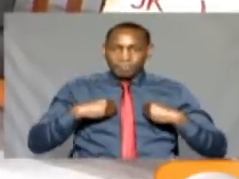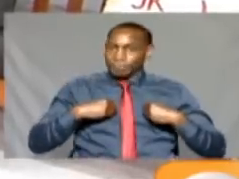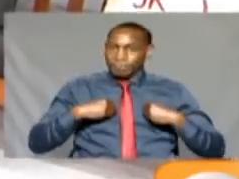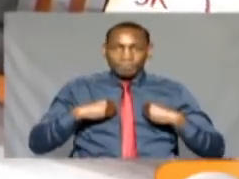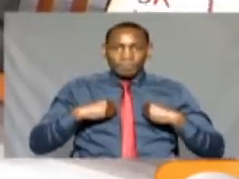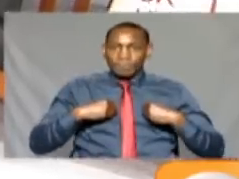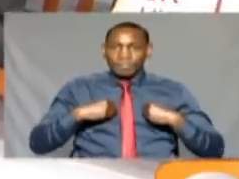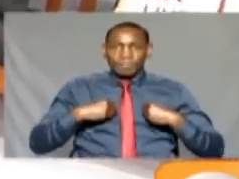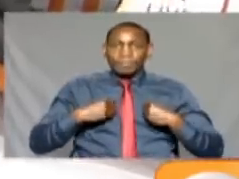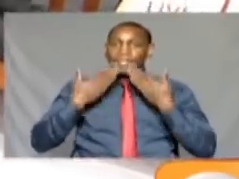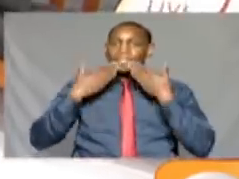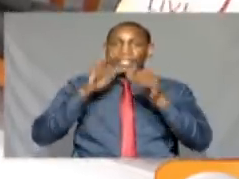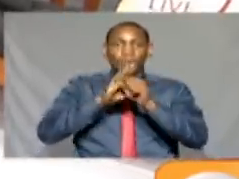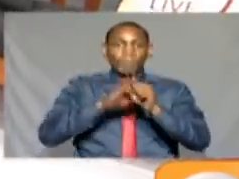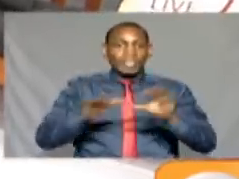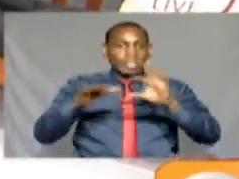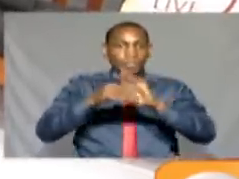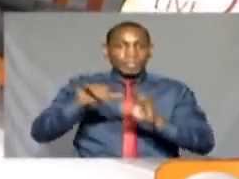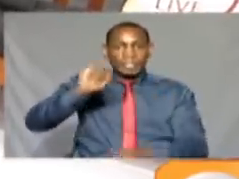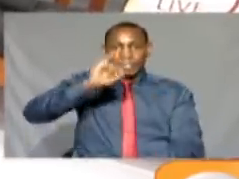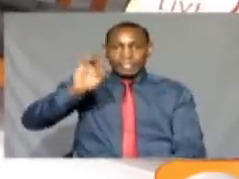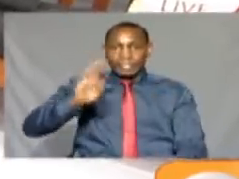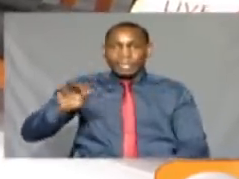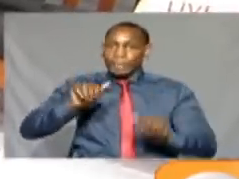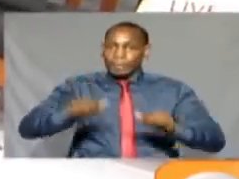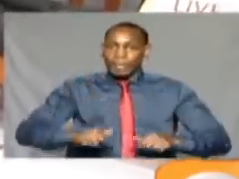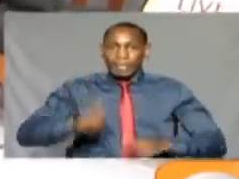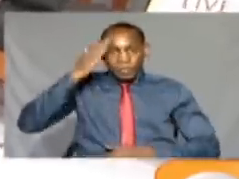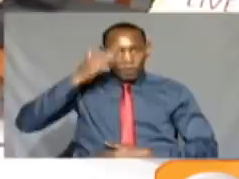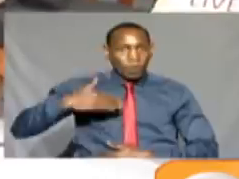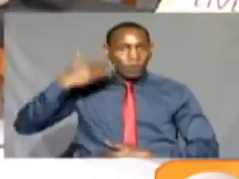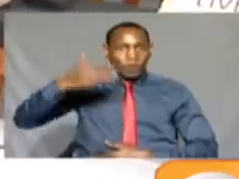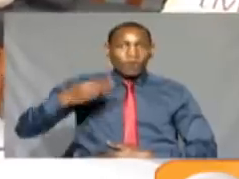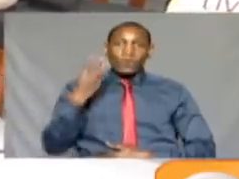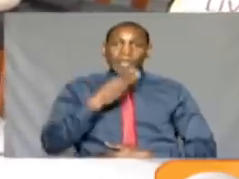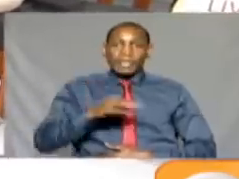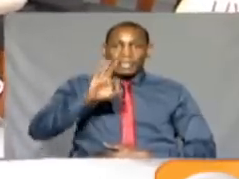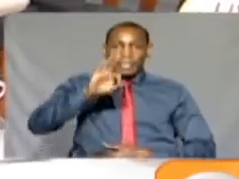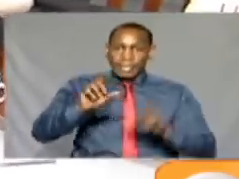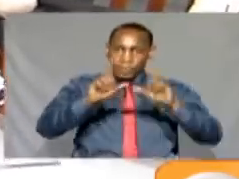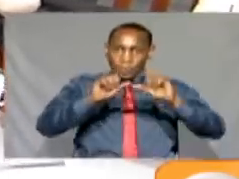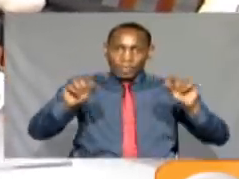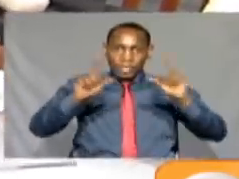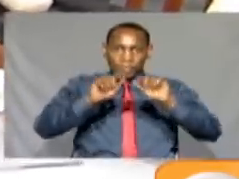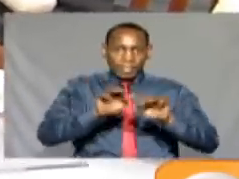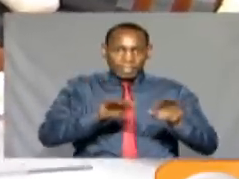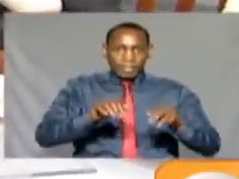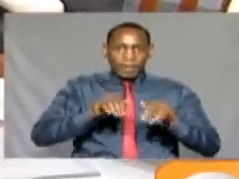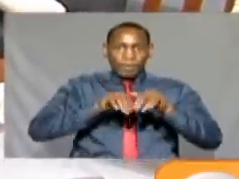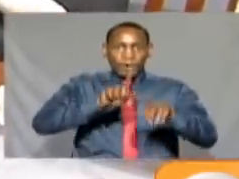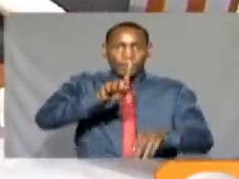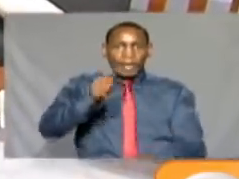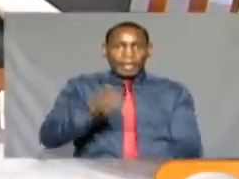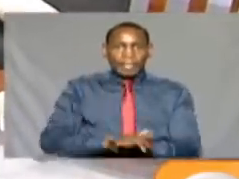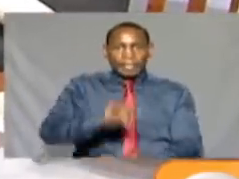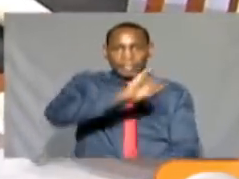thing. Thanks so much for being a part of Jeff Kenenge Live. You know, every Wednesday, it's all about those three letters on the keyboard that follow each